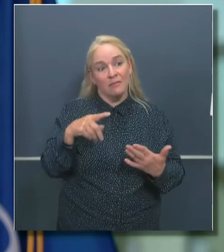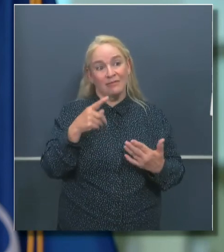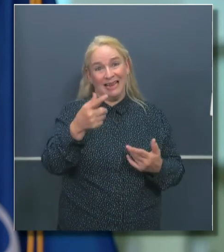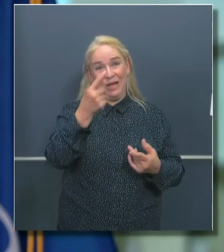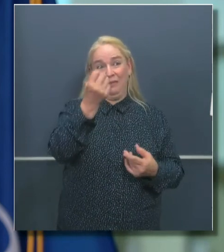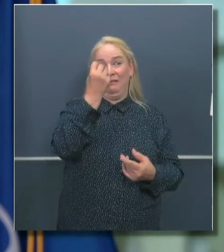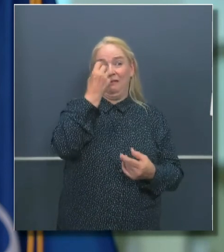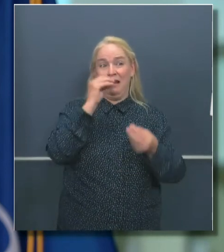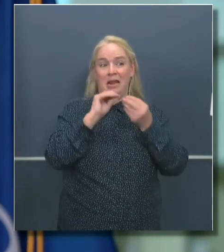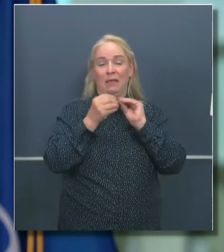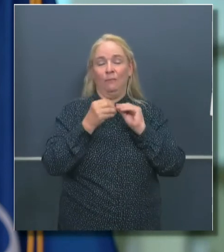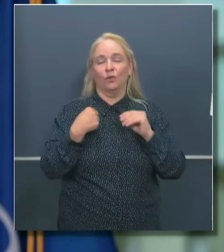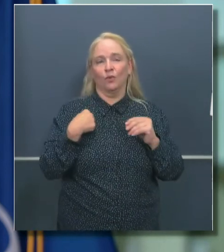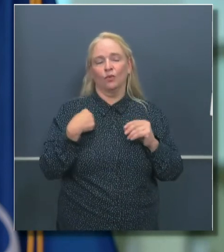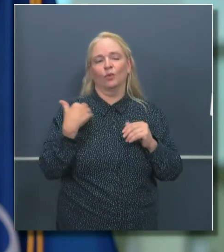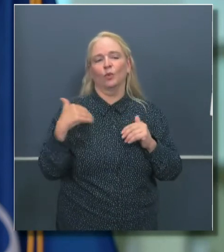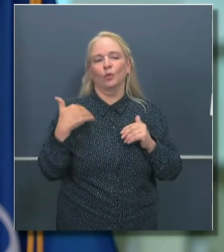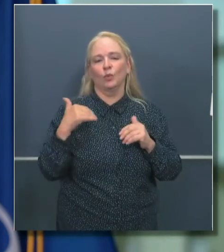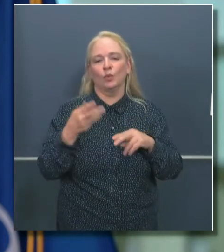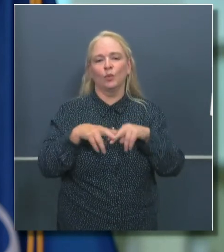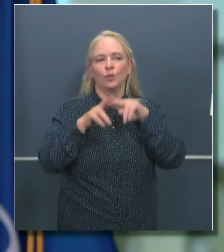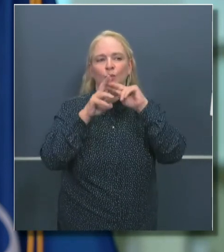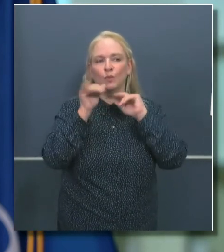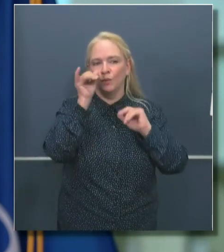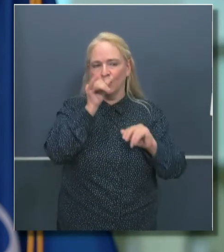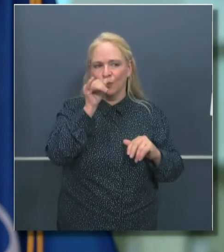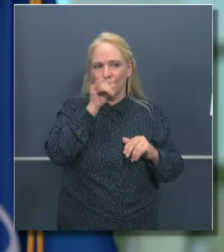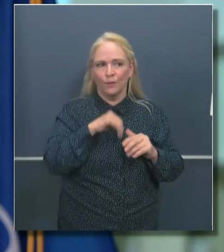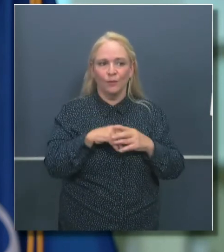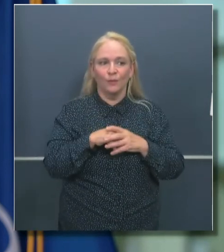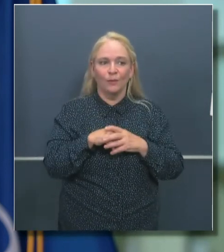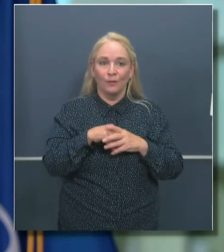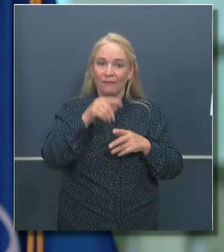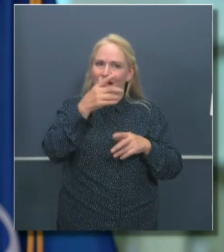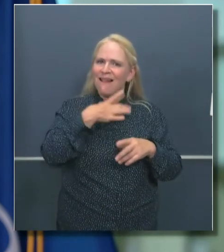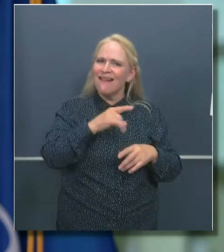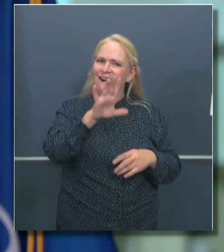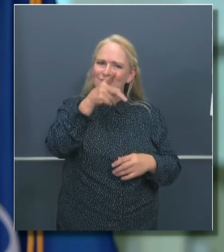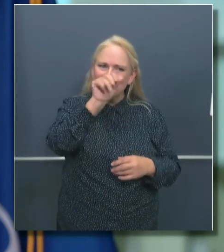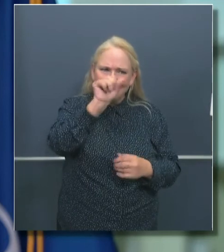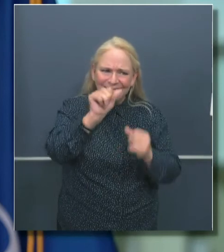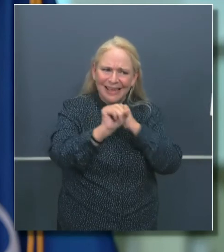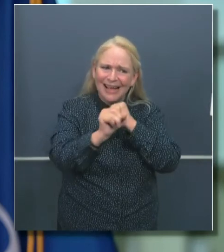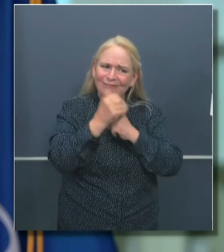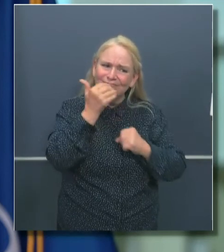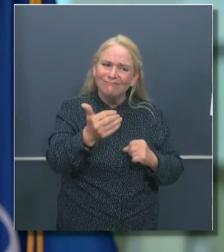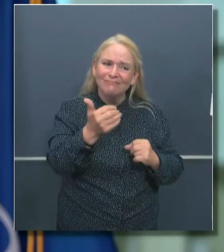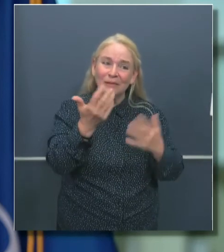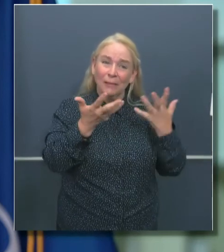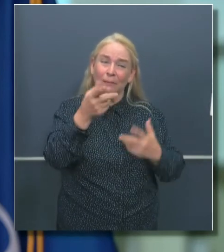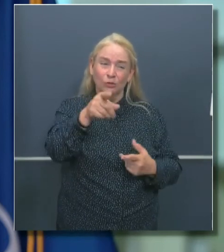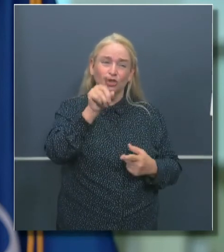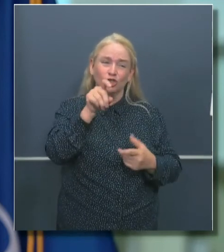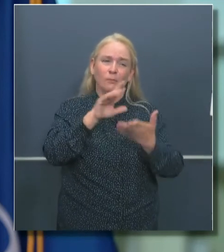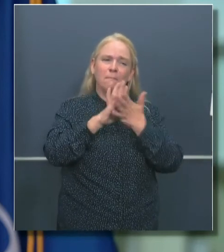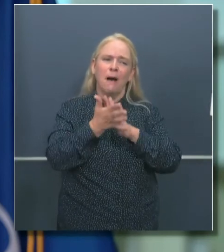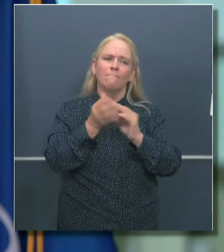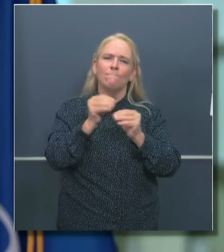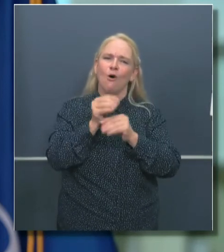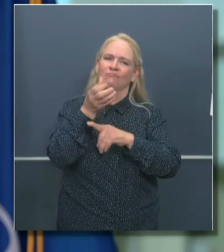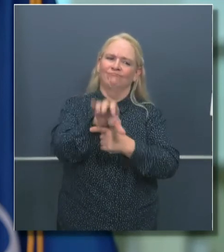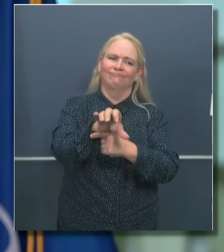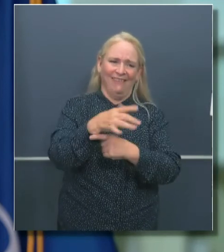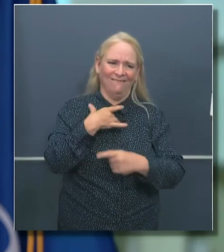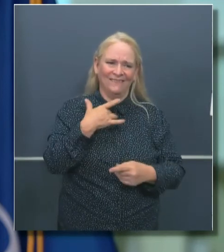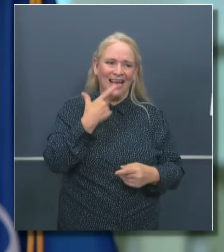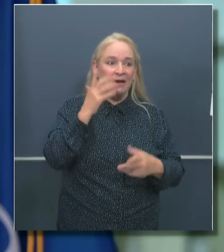that, PSAs may be great, but it's time for your office to get tougher on enforcement? I know you've been asked this, but I mean, there are people that are saying,